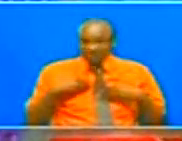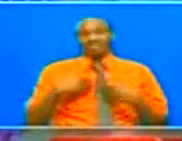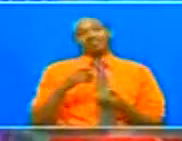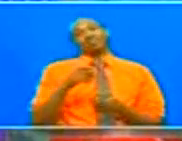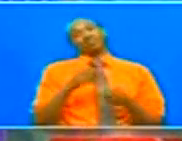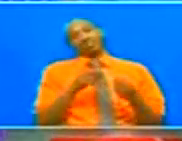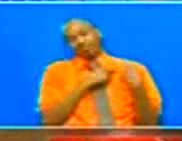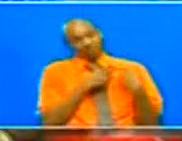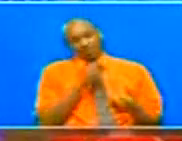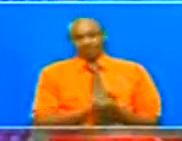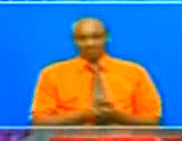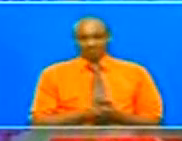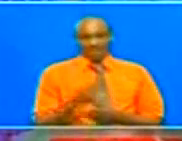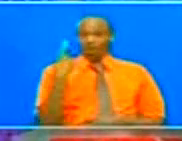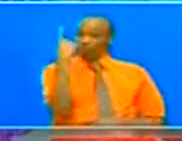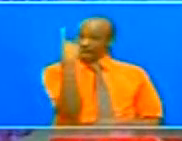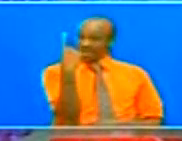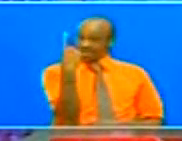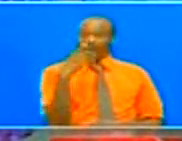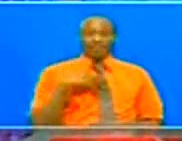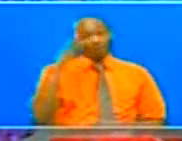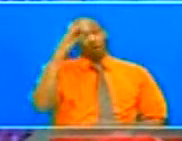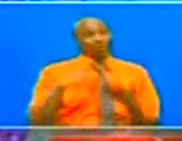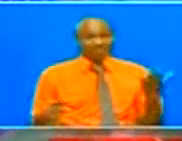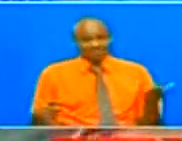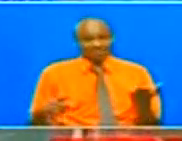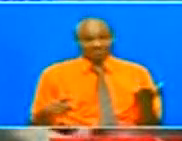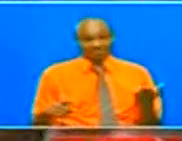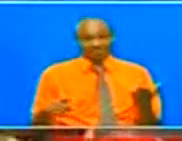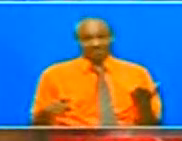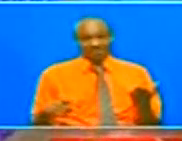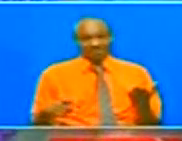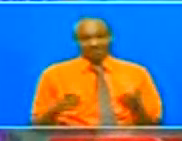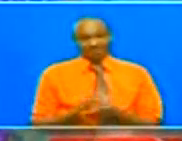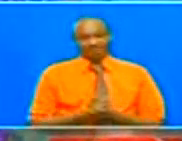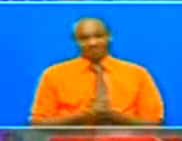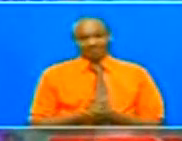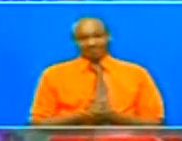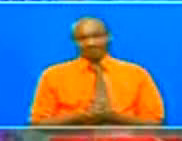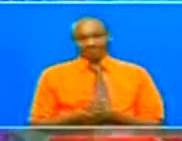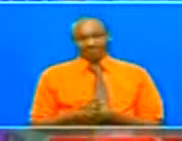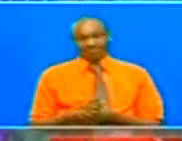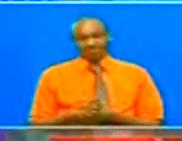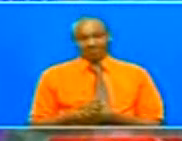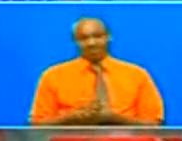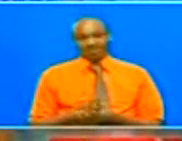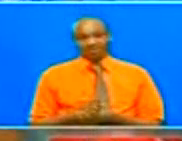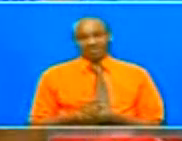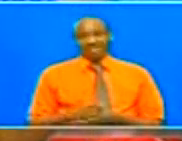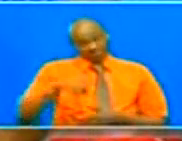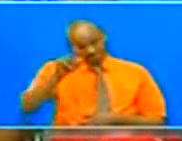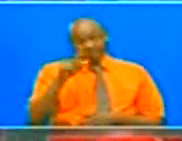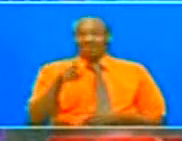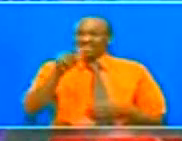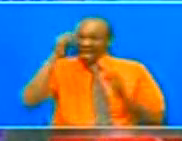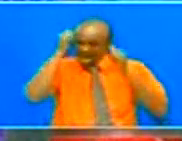One, everybody knows that I don't think it was our objective, you know, really to create a buffer zone, because Karangi and his boys